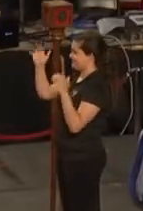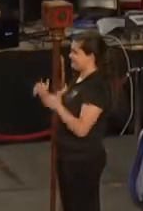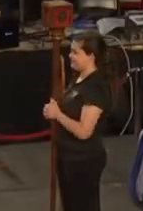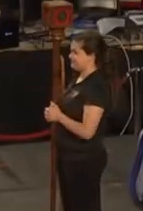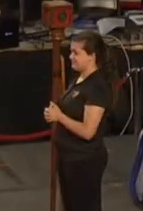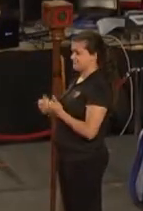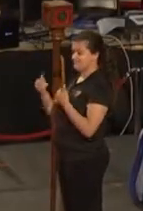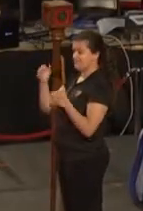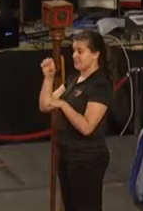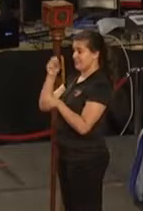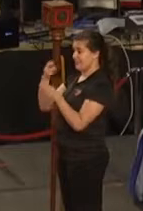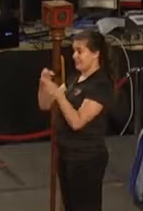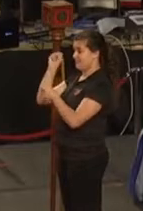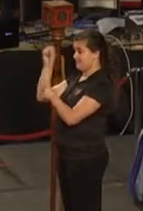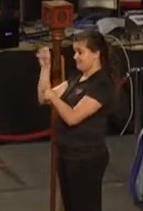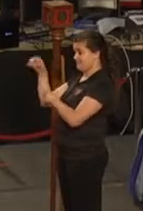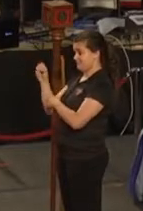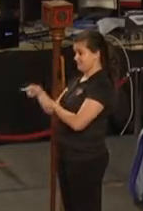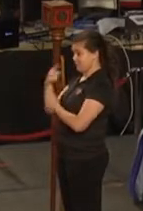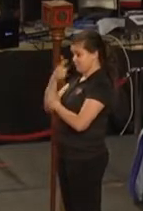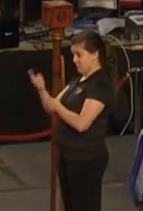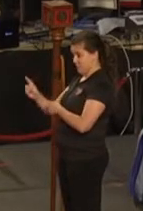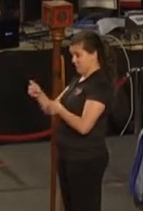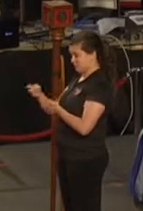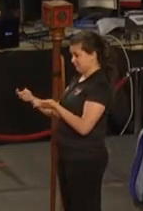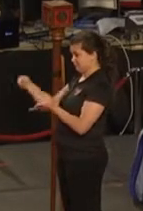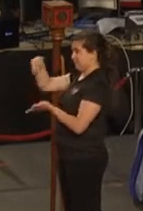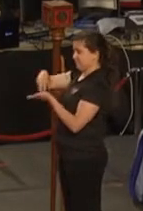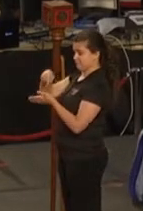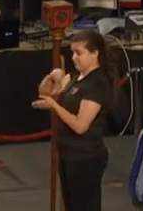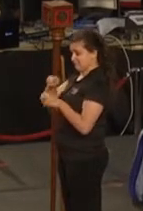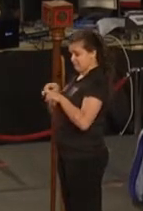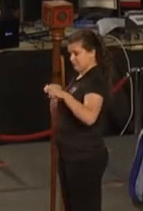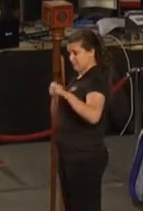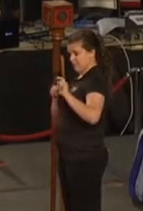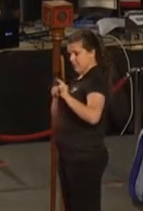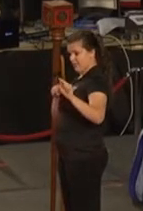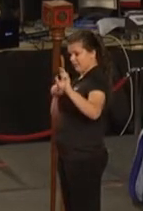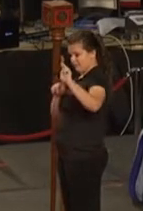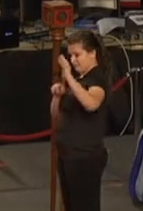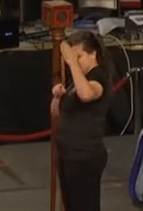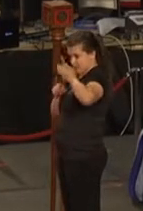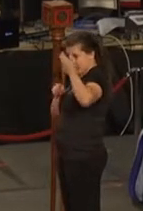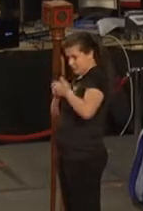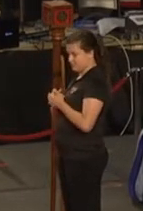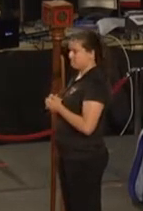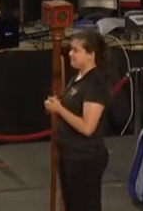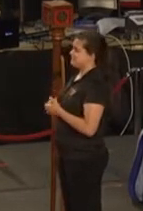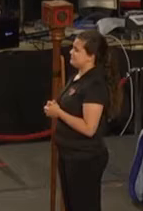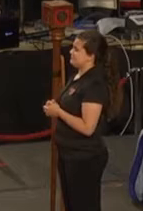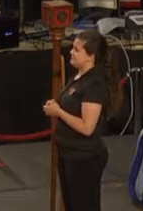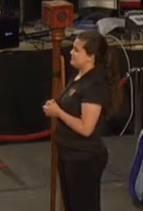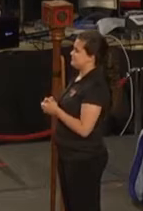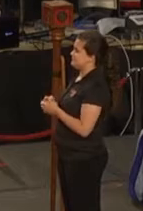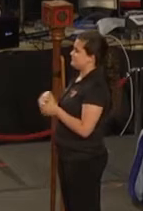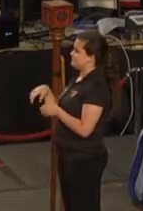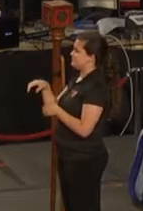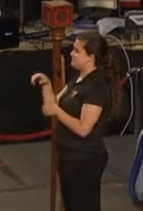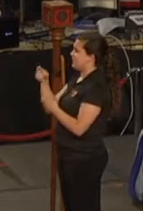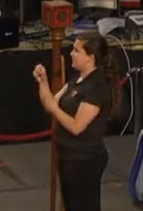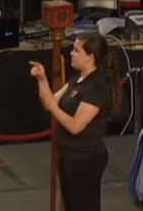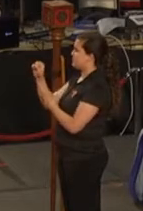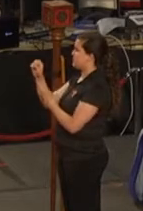As I call your names, will the platform members in row 1 to my left now rise and please remain standing? Ms. Gisela